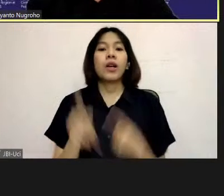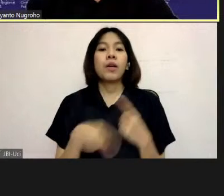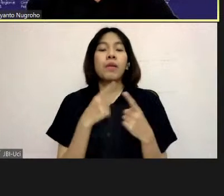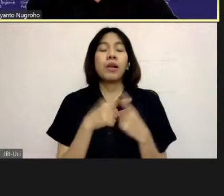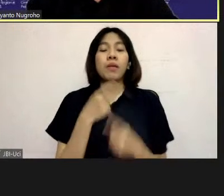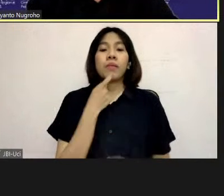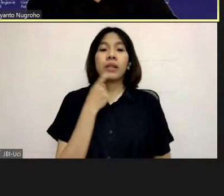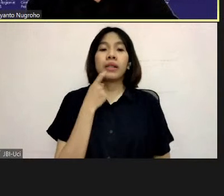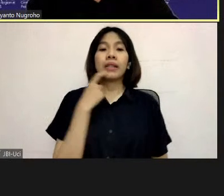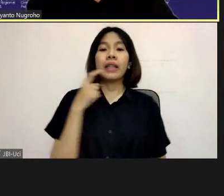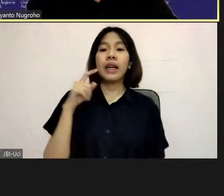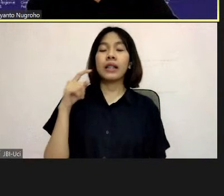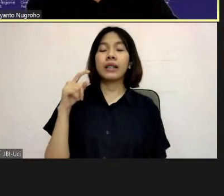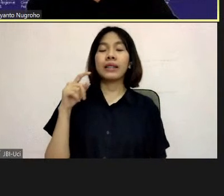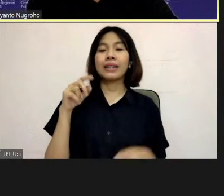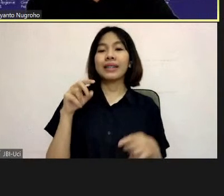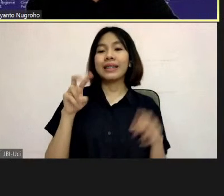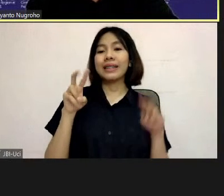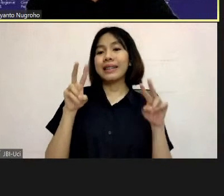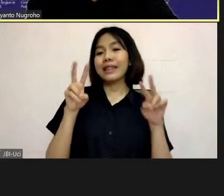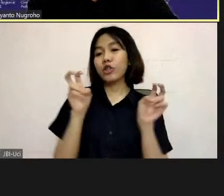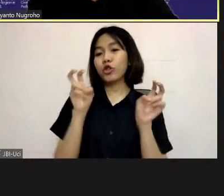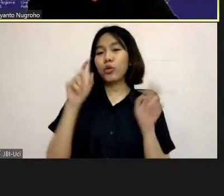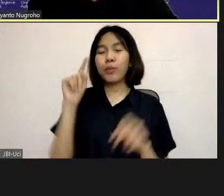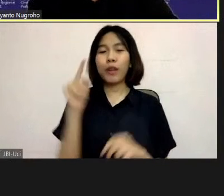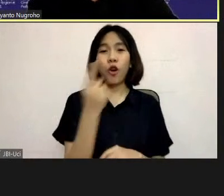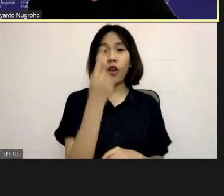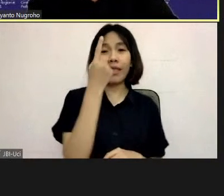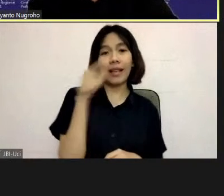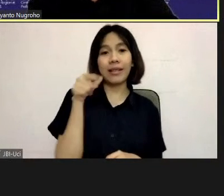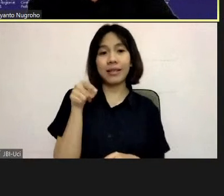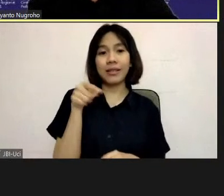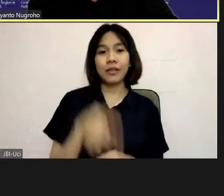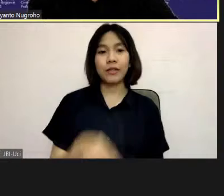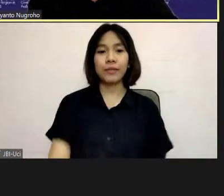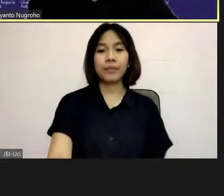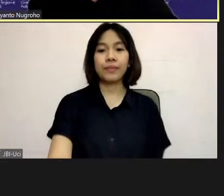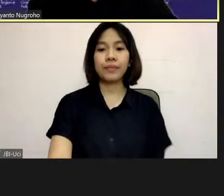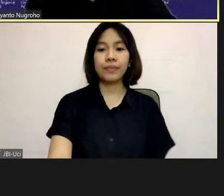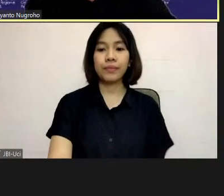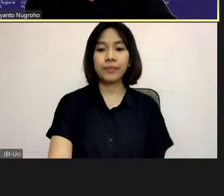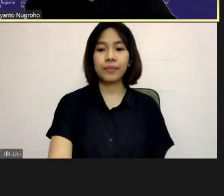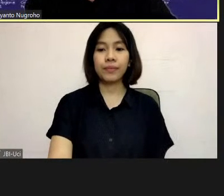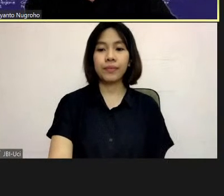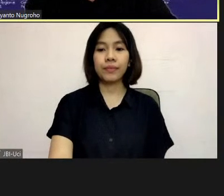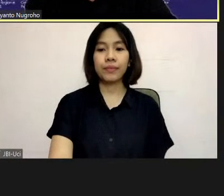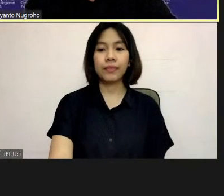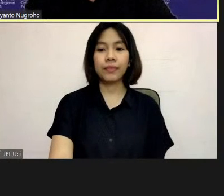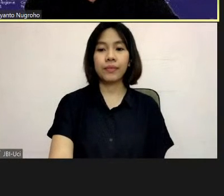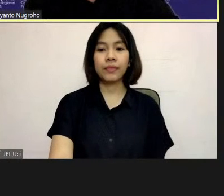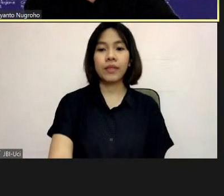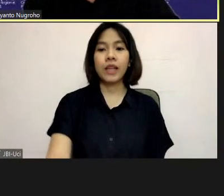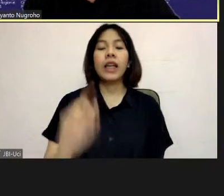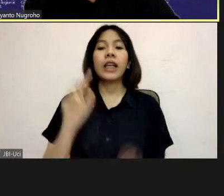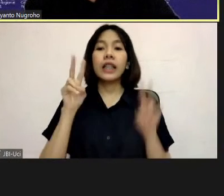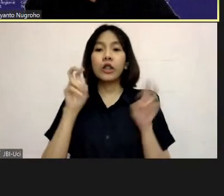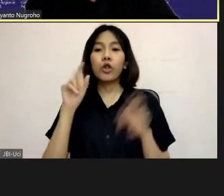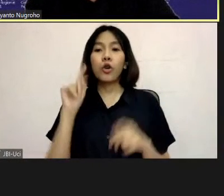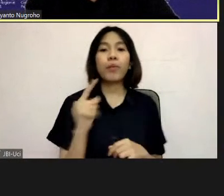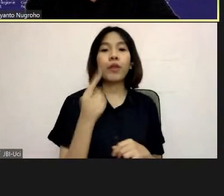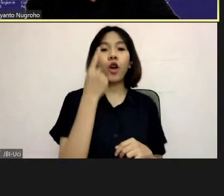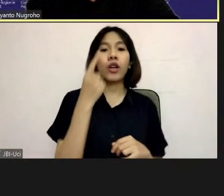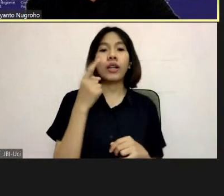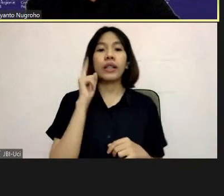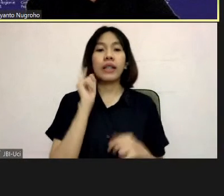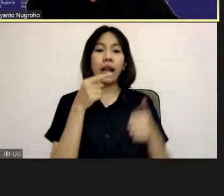So these are the priority issues developed by the working group. There are 3 priority issues. First is